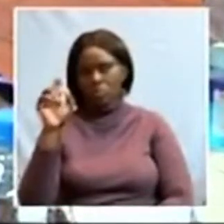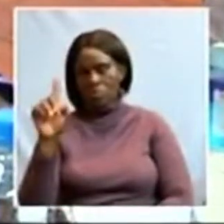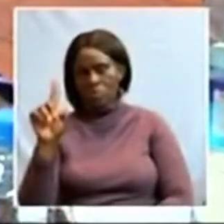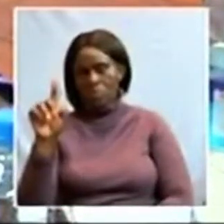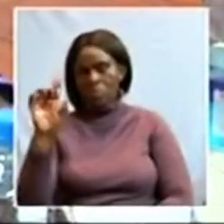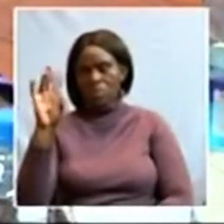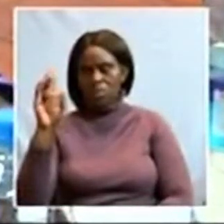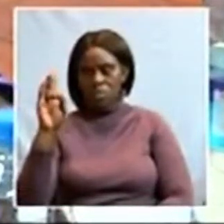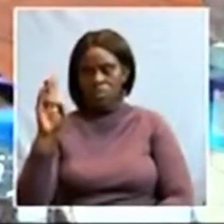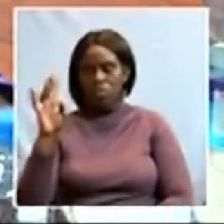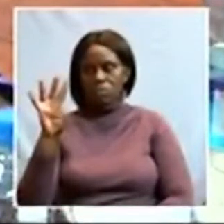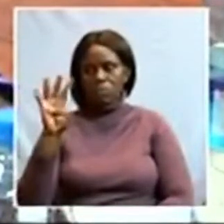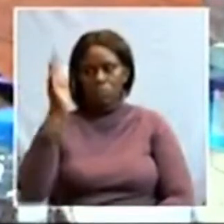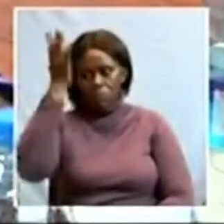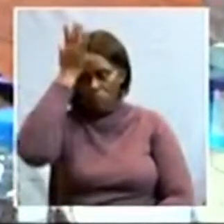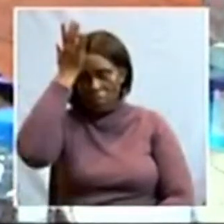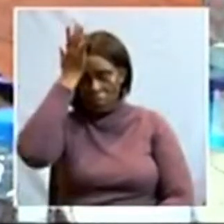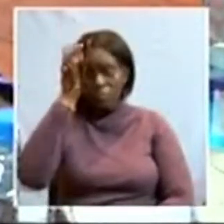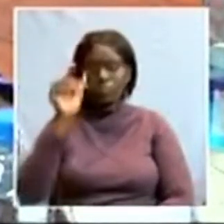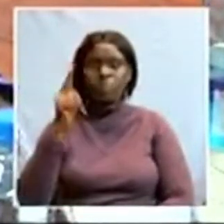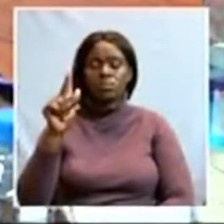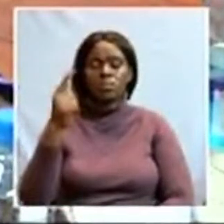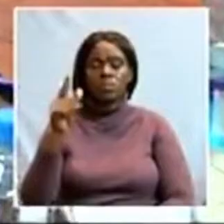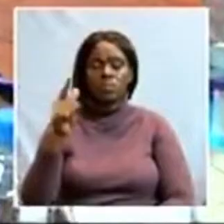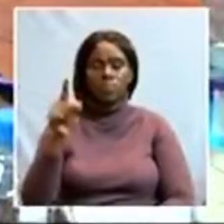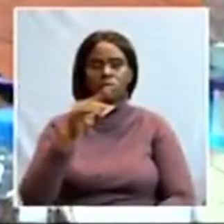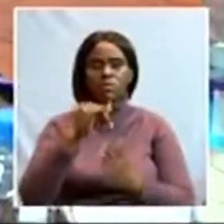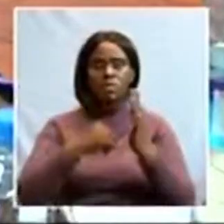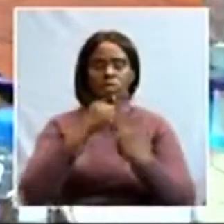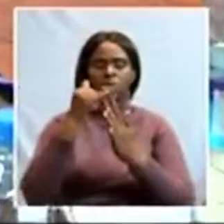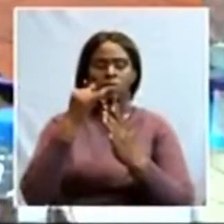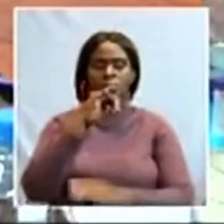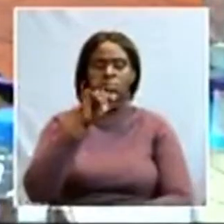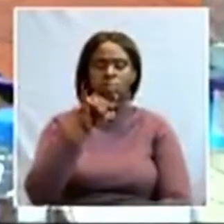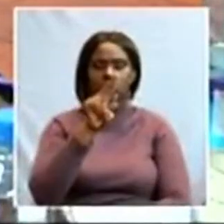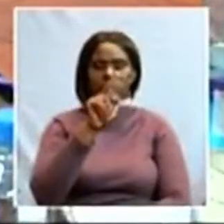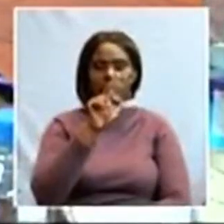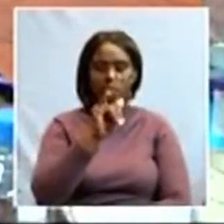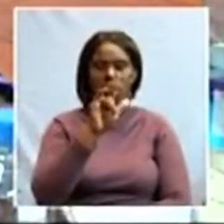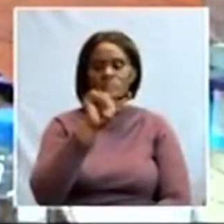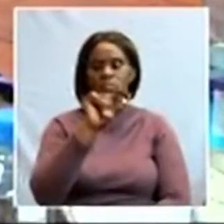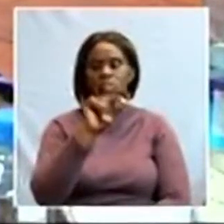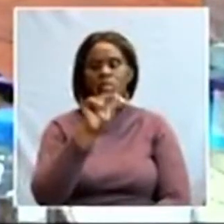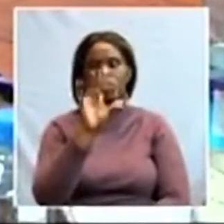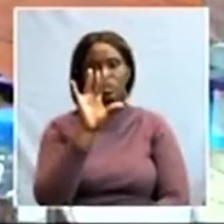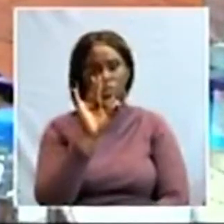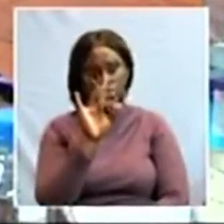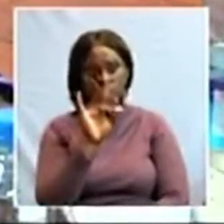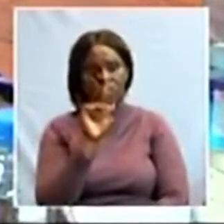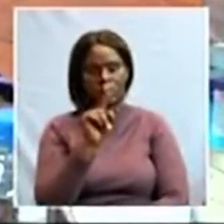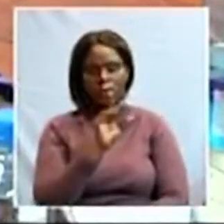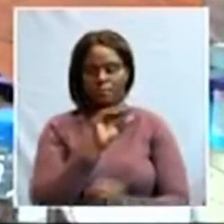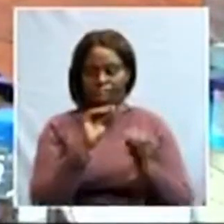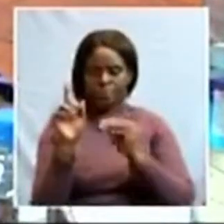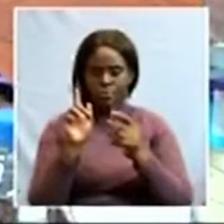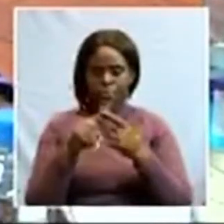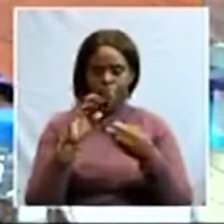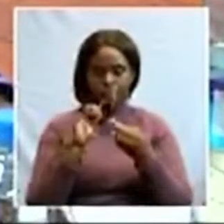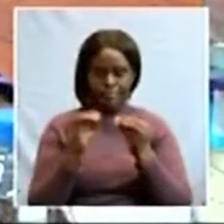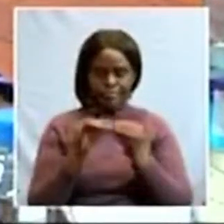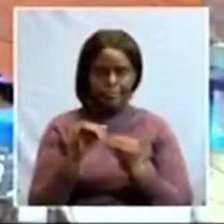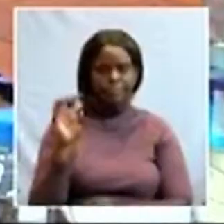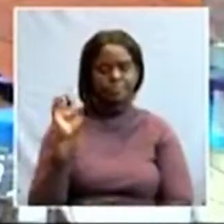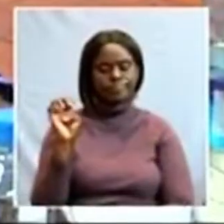101-174 dated 21st July 2018. We move on to item